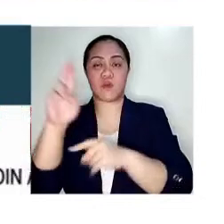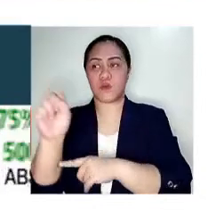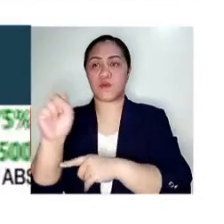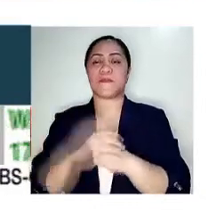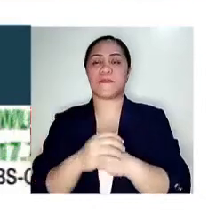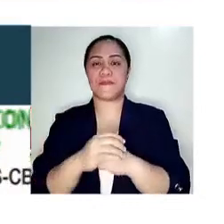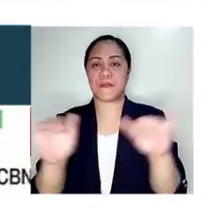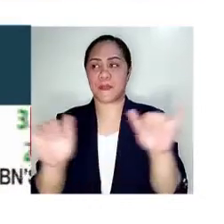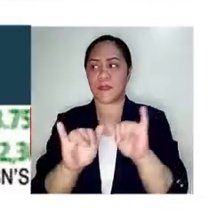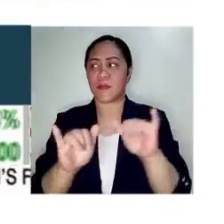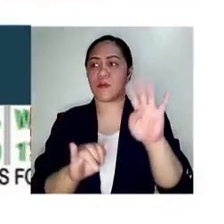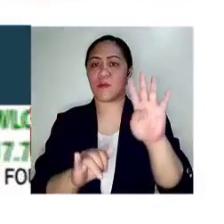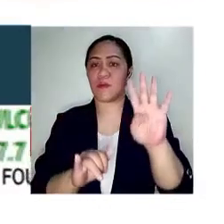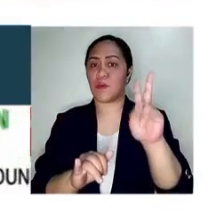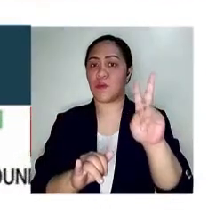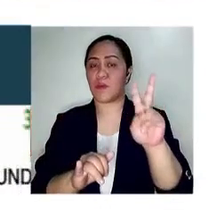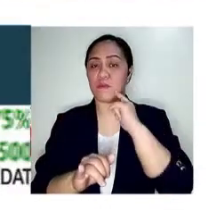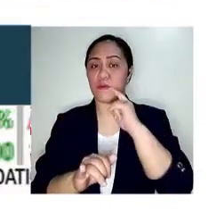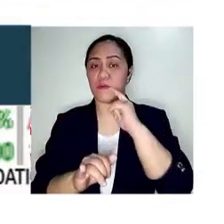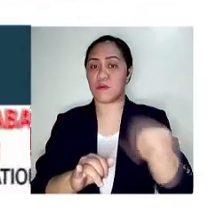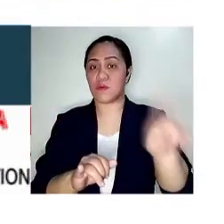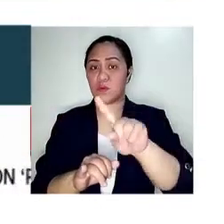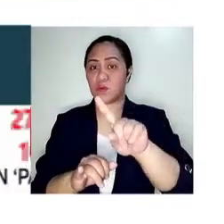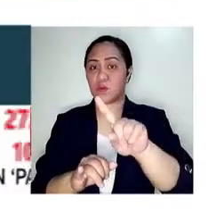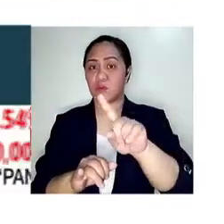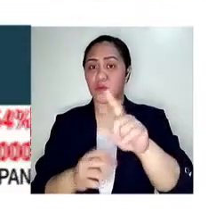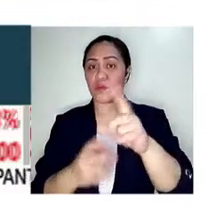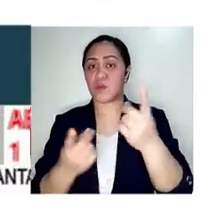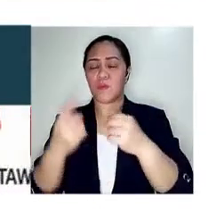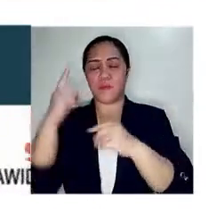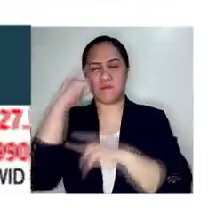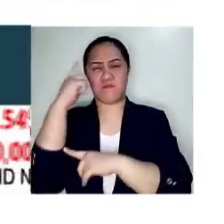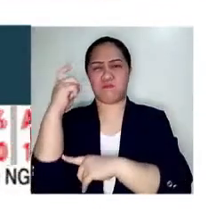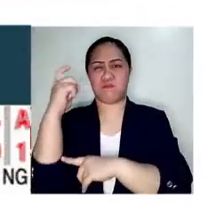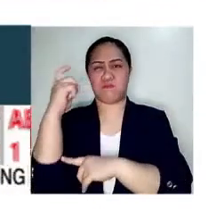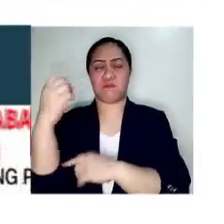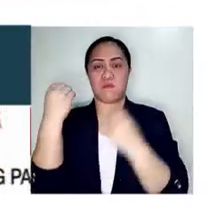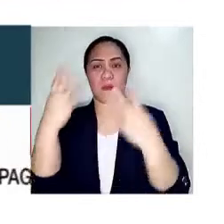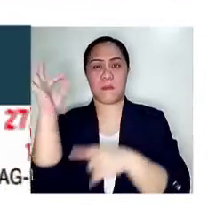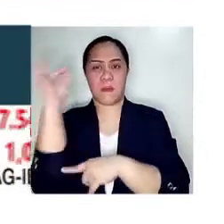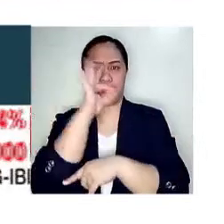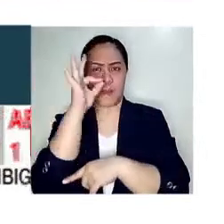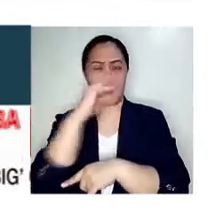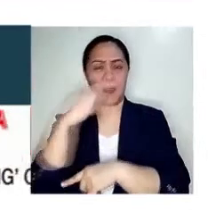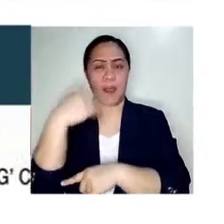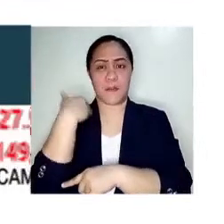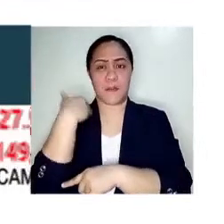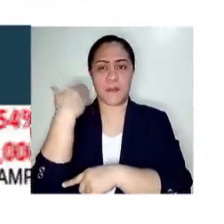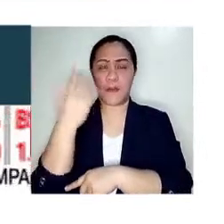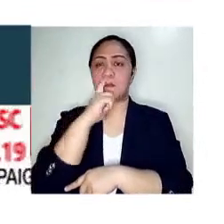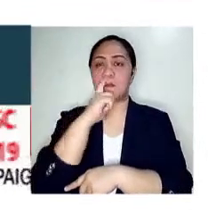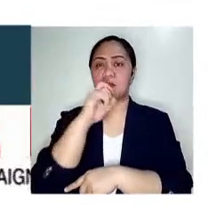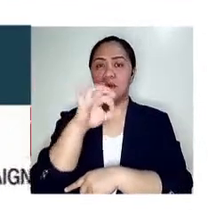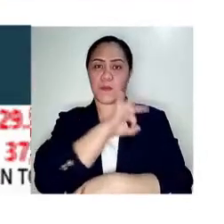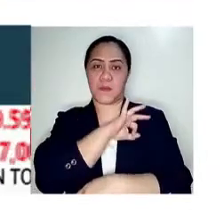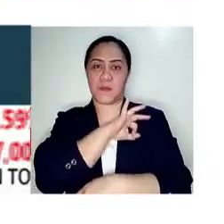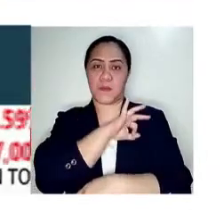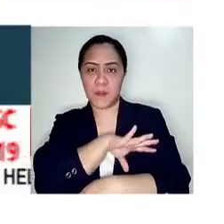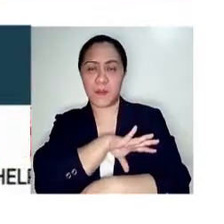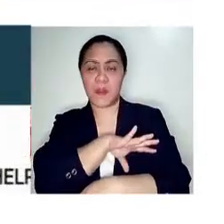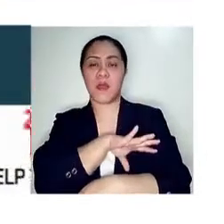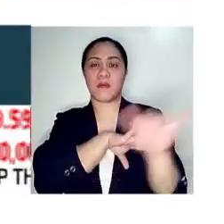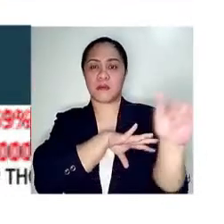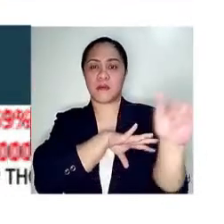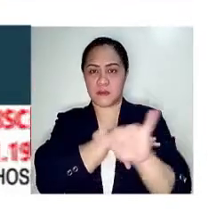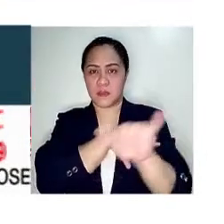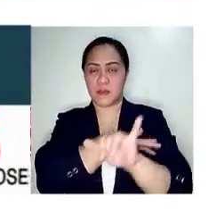of the DACA. This gives hope to a lot of the dreamers out there. We know a lot of Filipinos as well who are going to benefit from this, as their hopes of